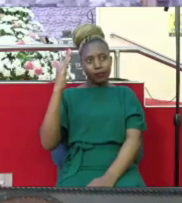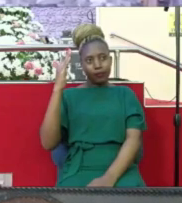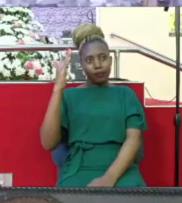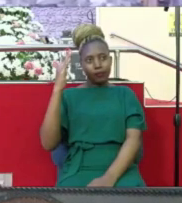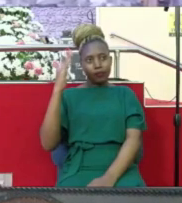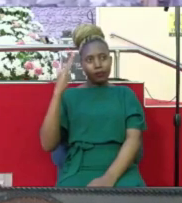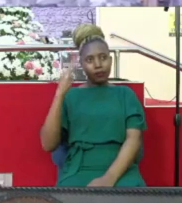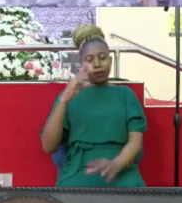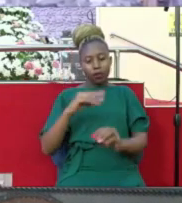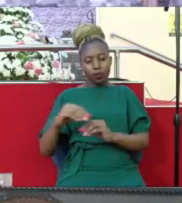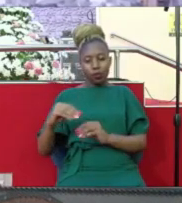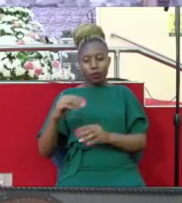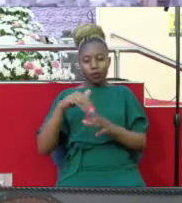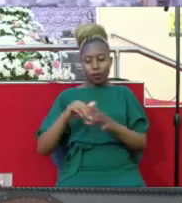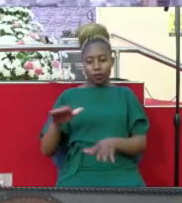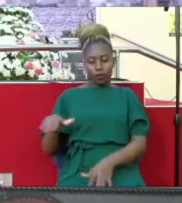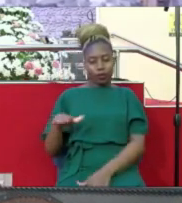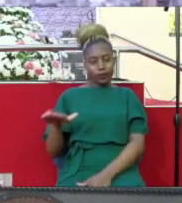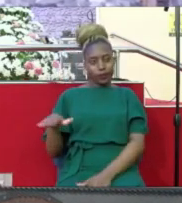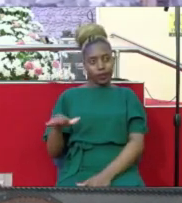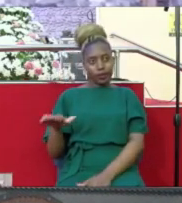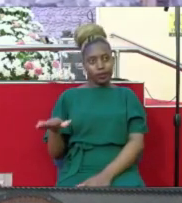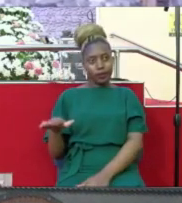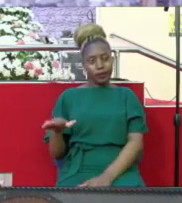space in time. Ikiweza kuingia katika